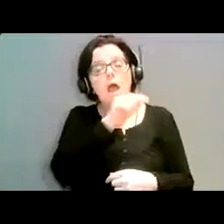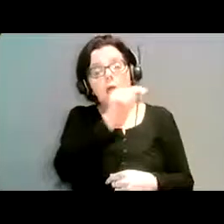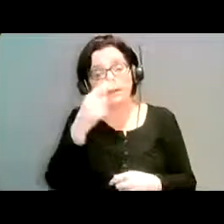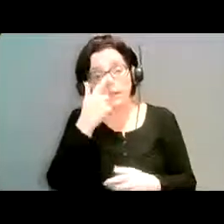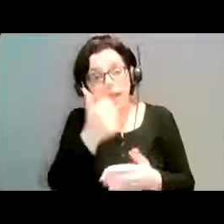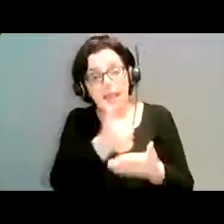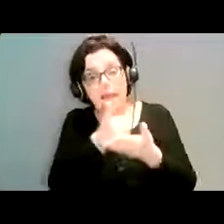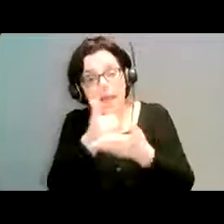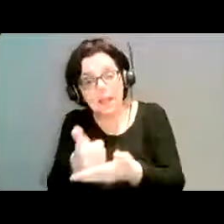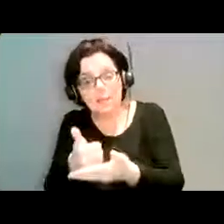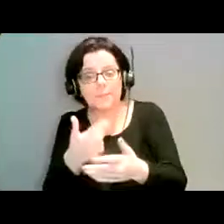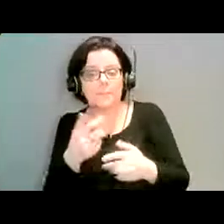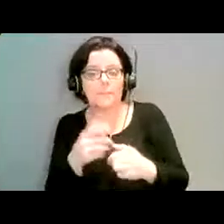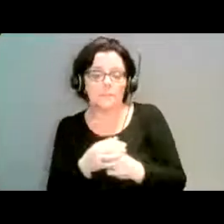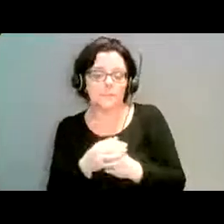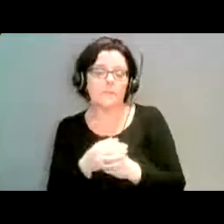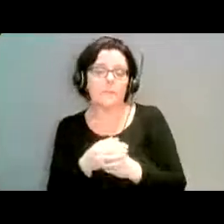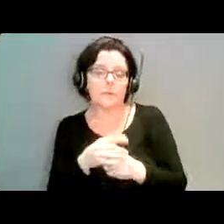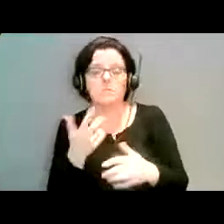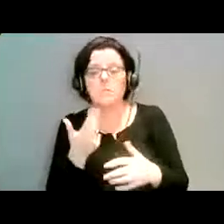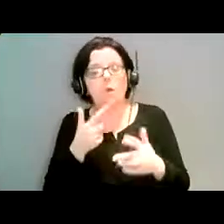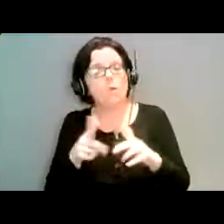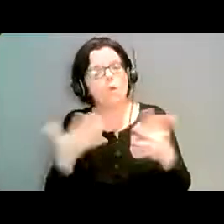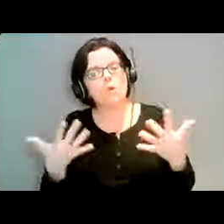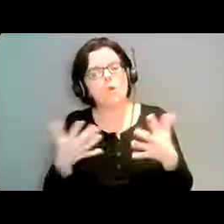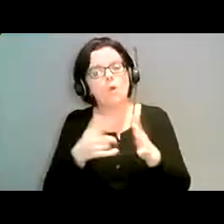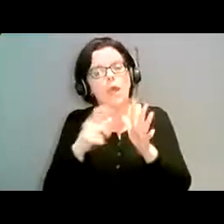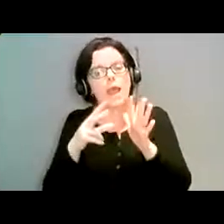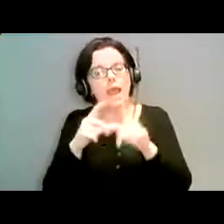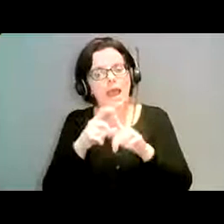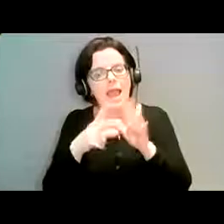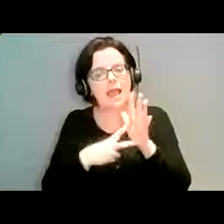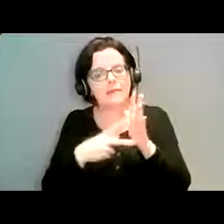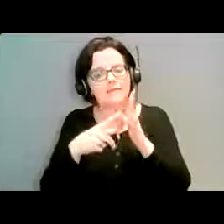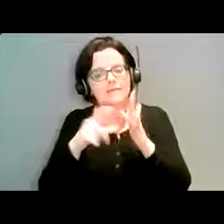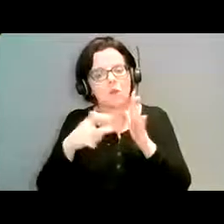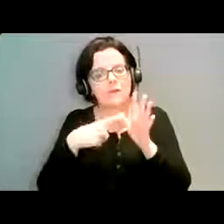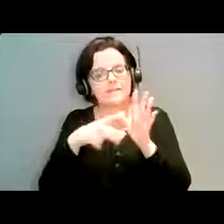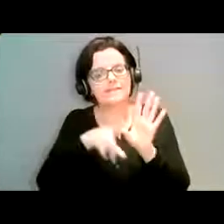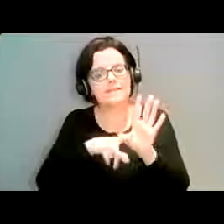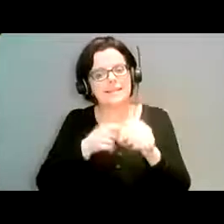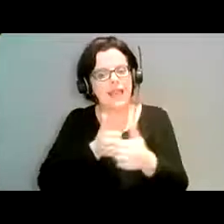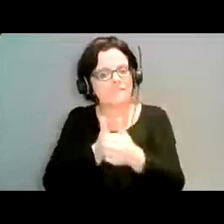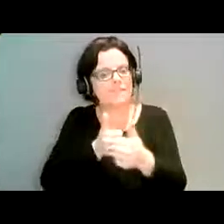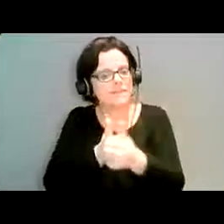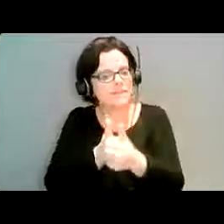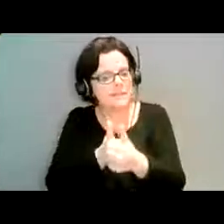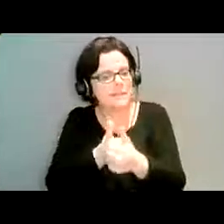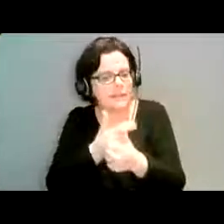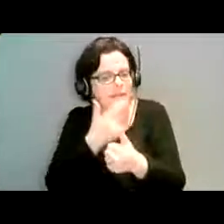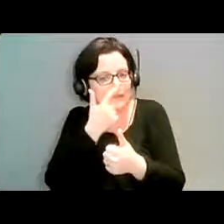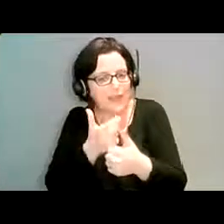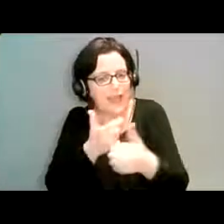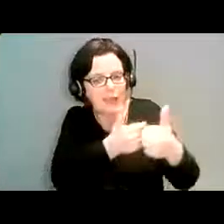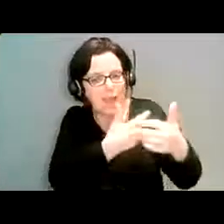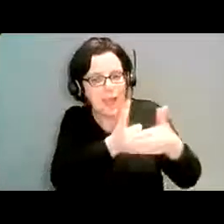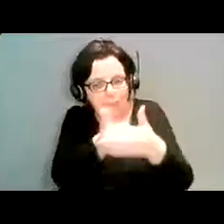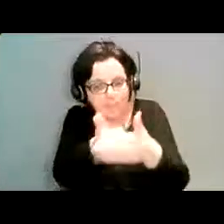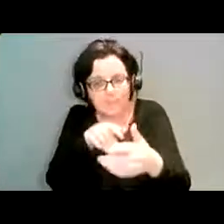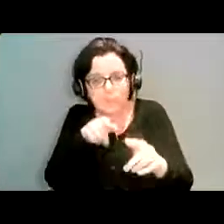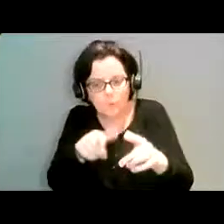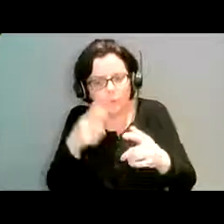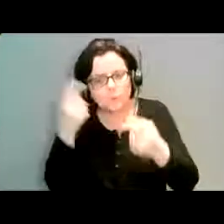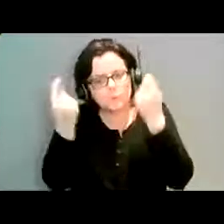or advocacy services, because Yeah. many cases they could probably kind of have a